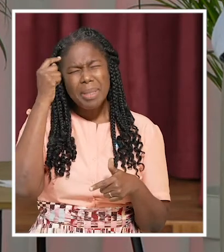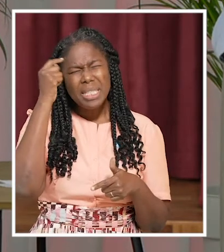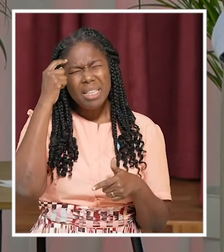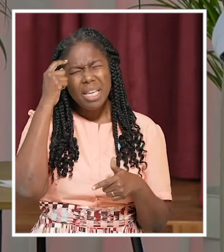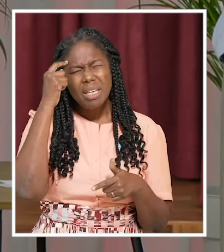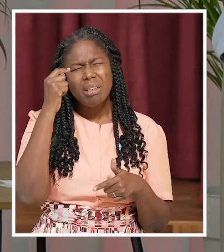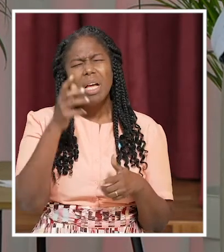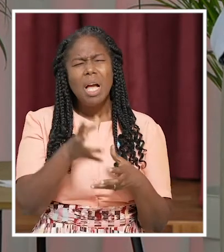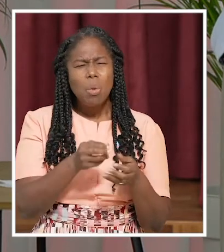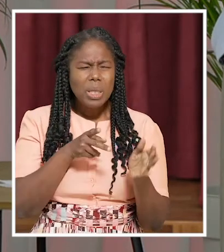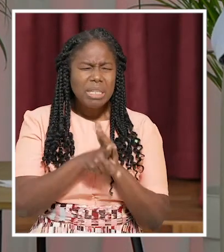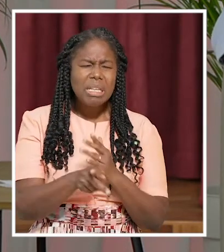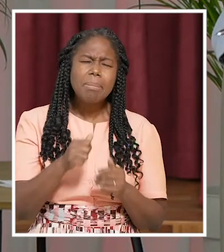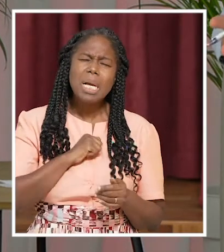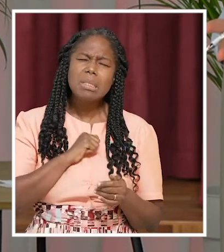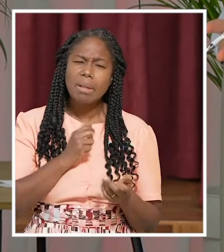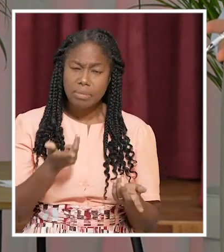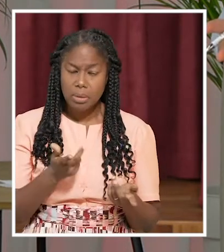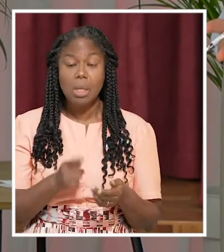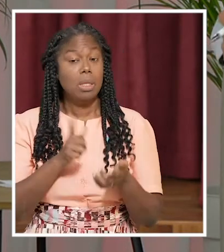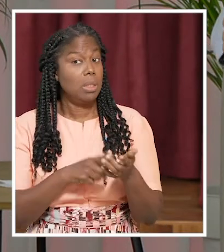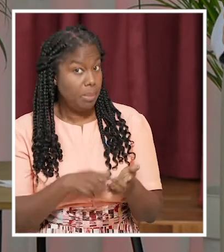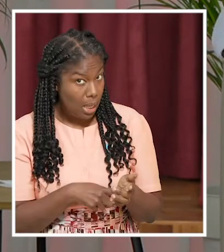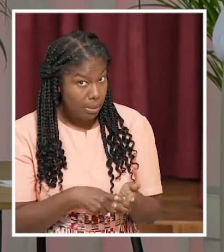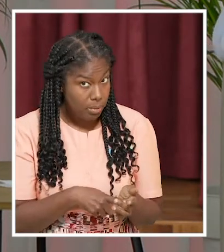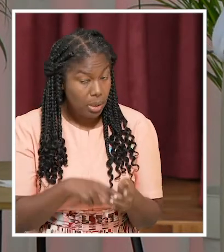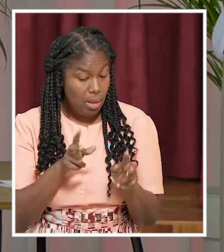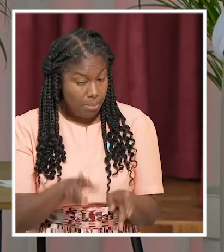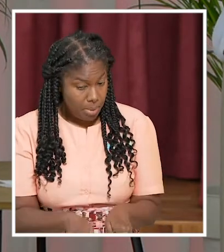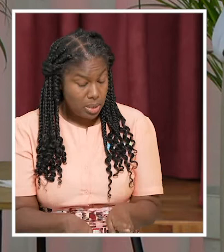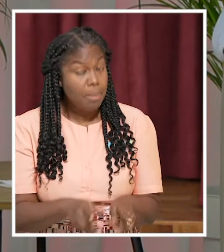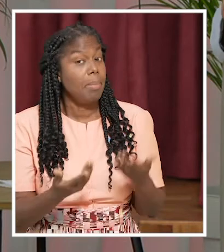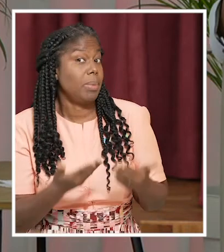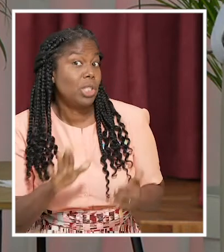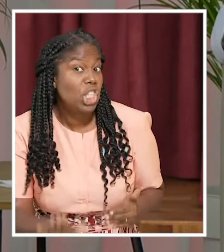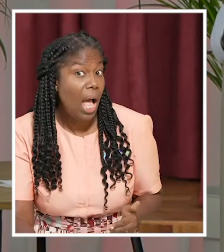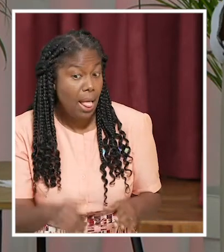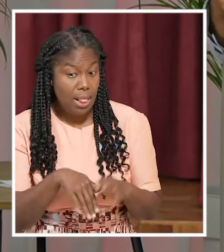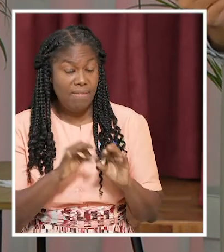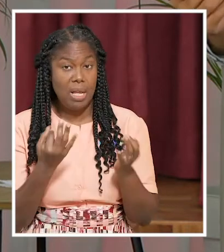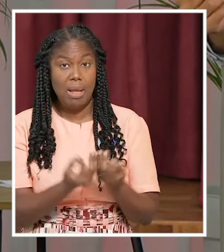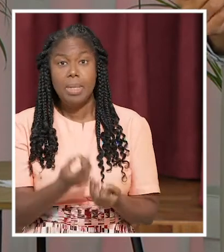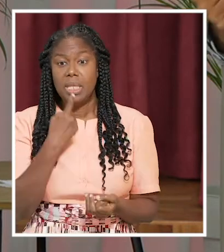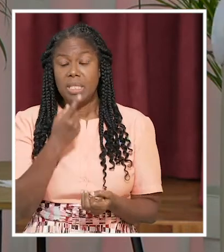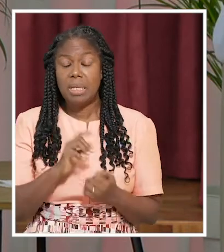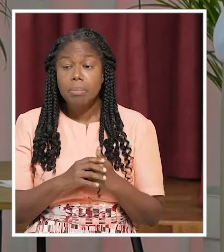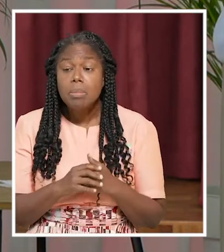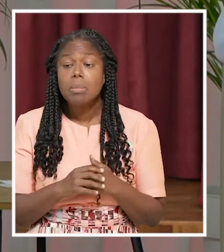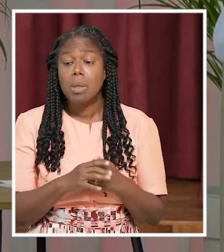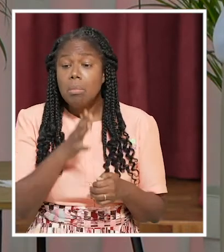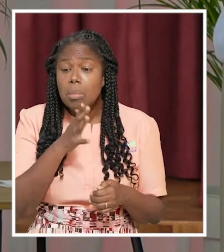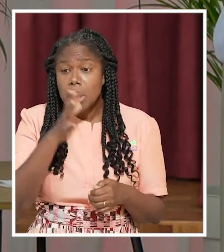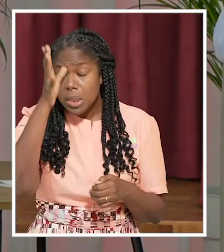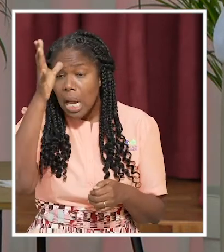that mommy or daddy are feeling to kill myself, you know, or Yeah. are feeling to do something to harm myself. And then sometimes when I was